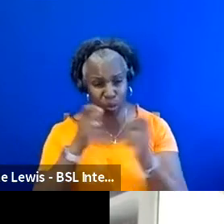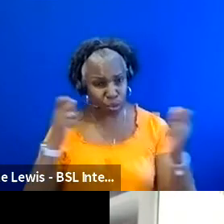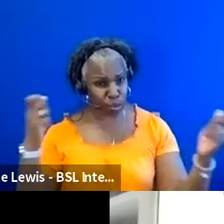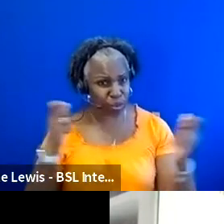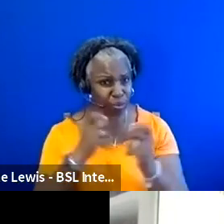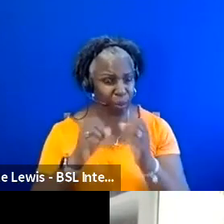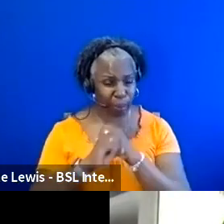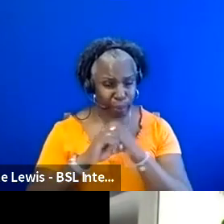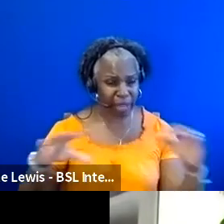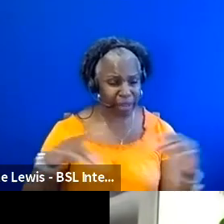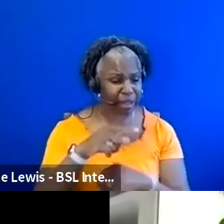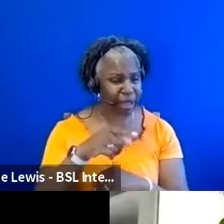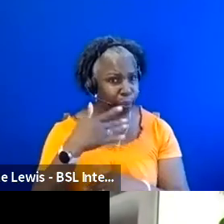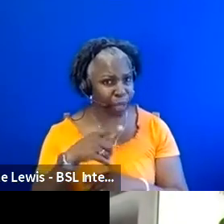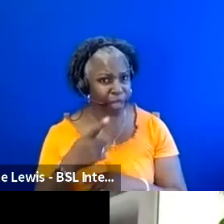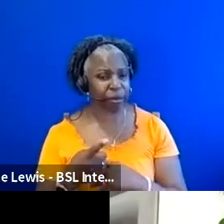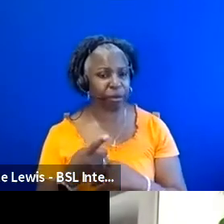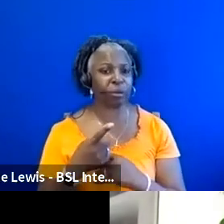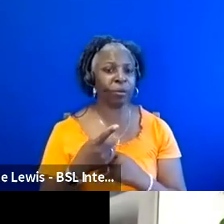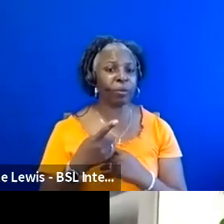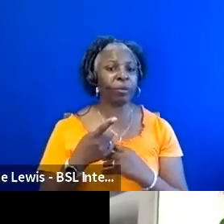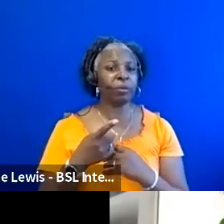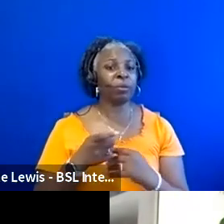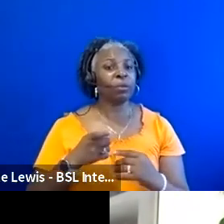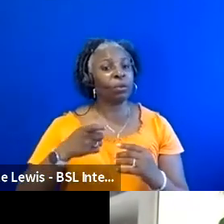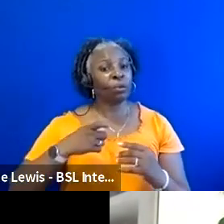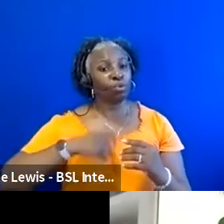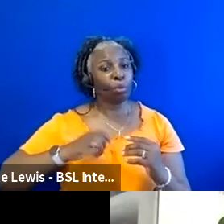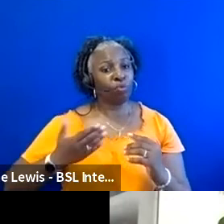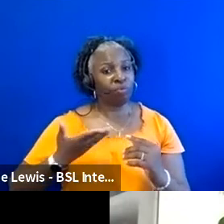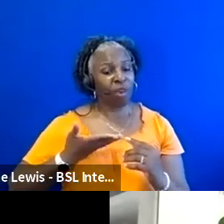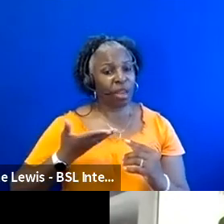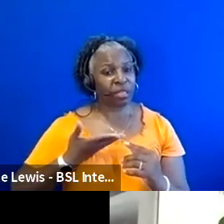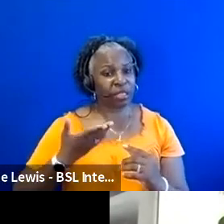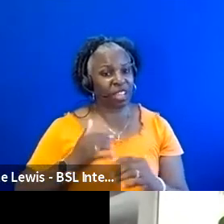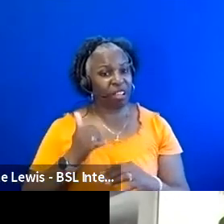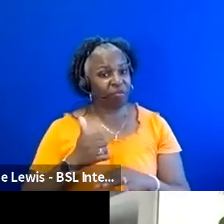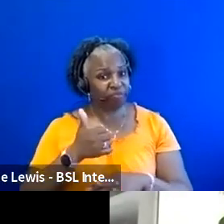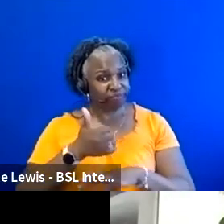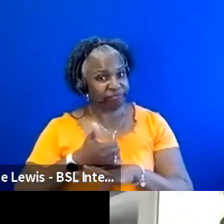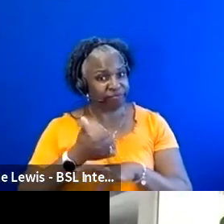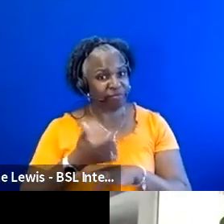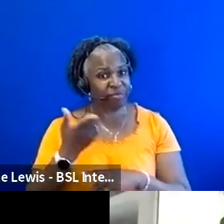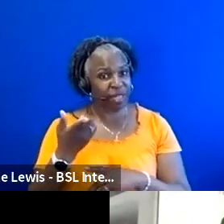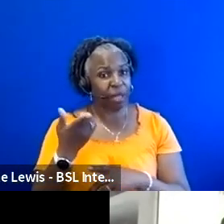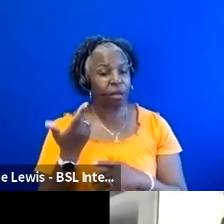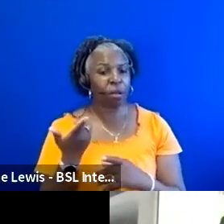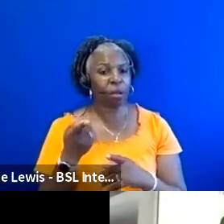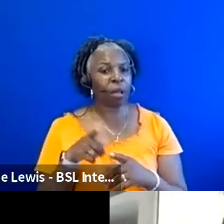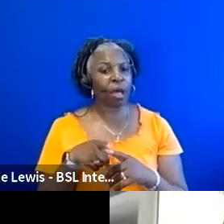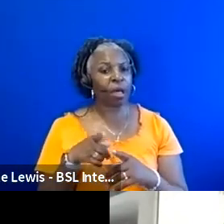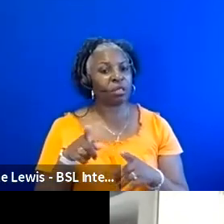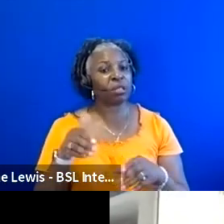Awards. She was a human rights fellow at the Magnum Foundation, and she also participated in the Jupe Swart Masterclass